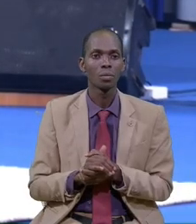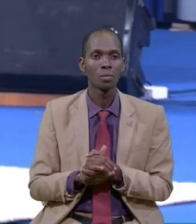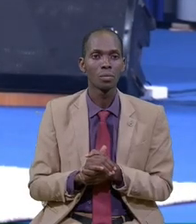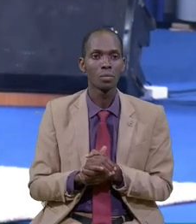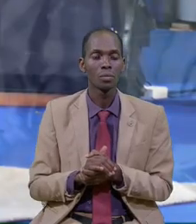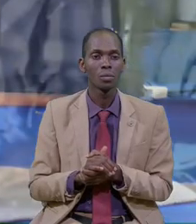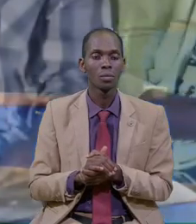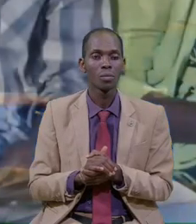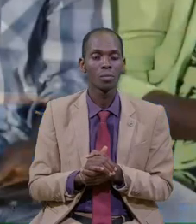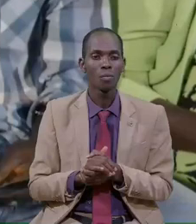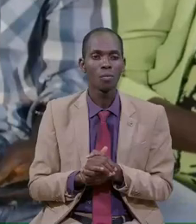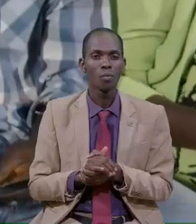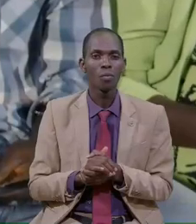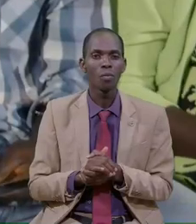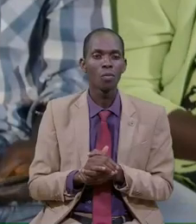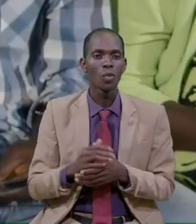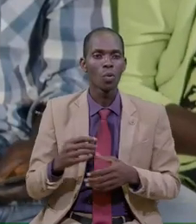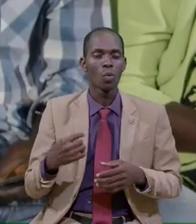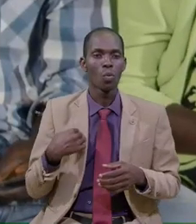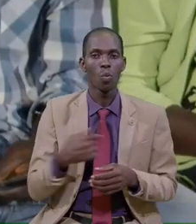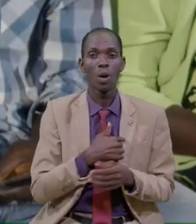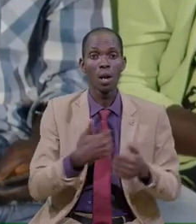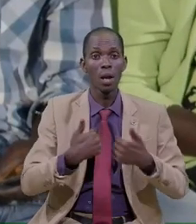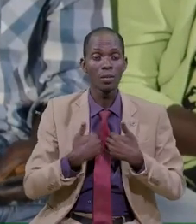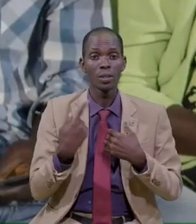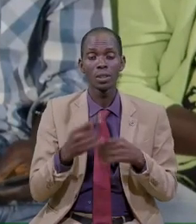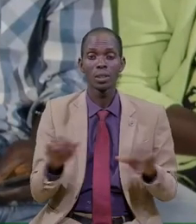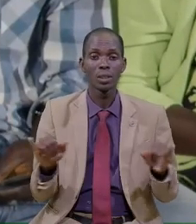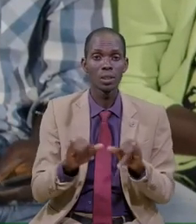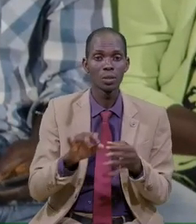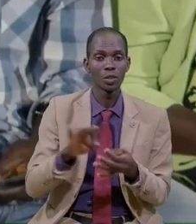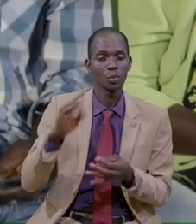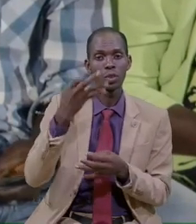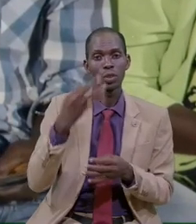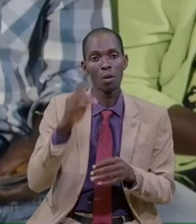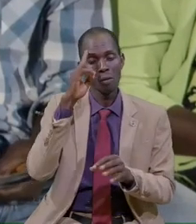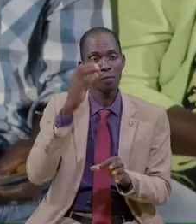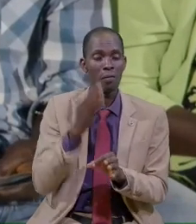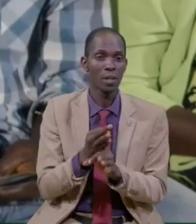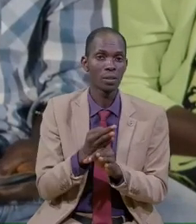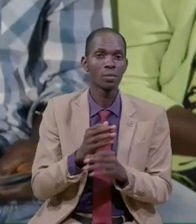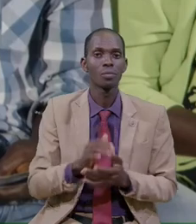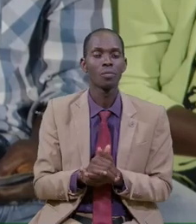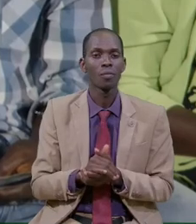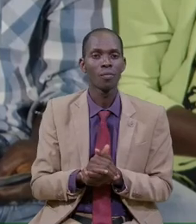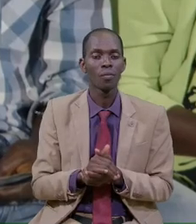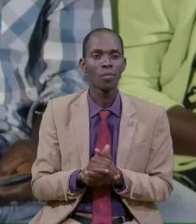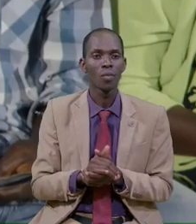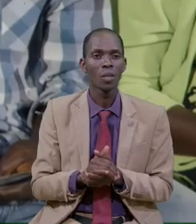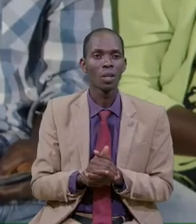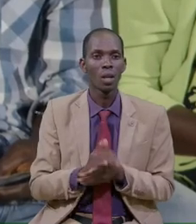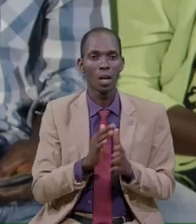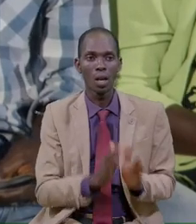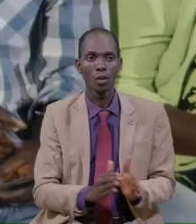We having the same spirit of faith. Et comme nous avons le même esprit de foi. According as it